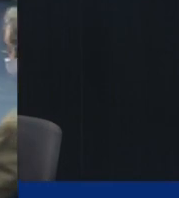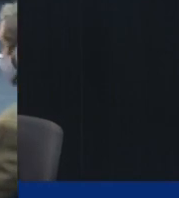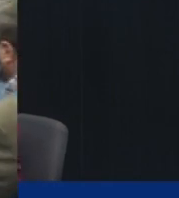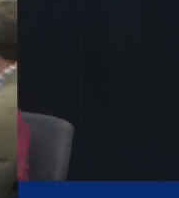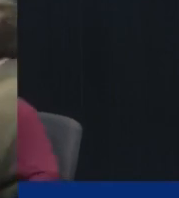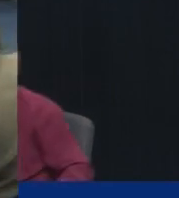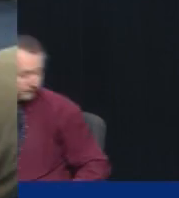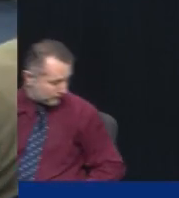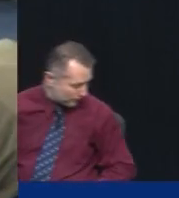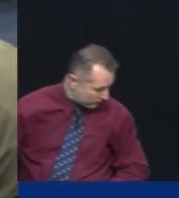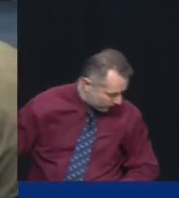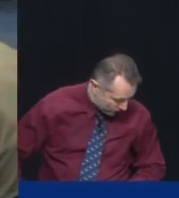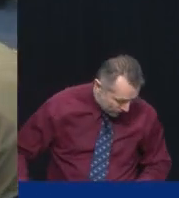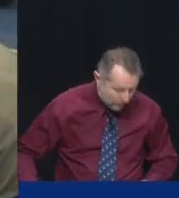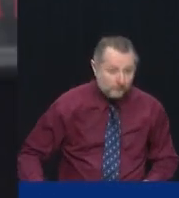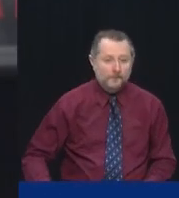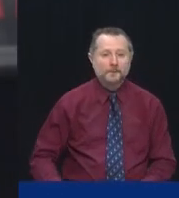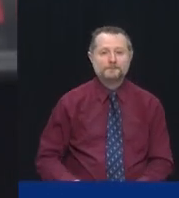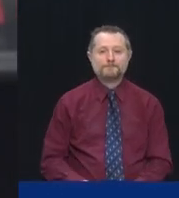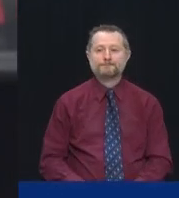Okay, let's take some questions.